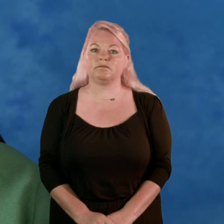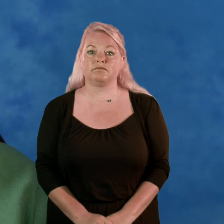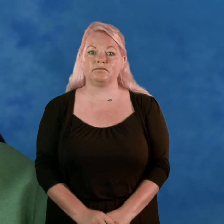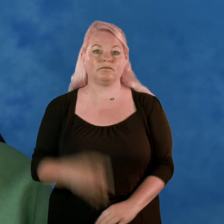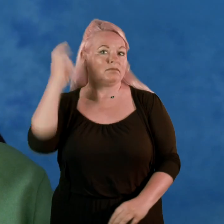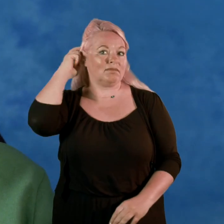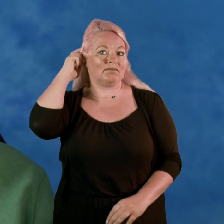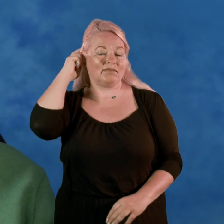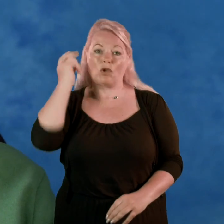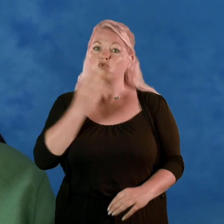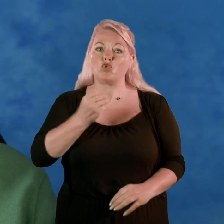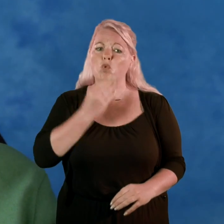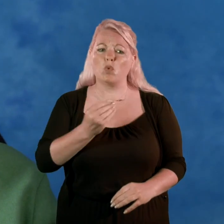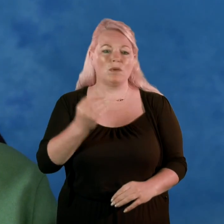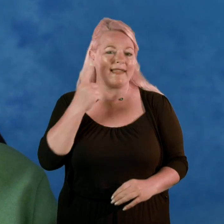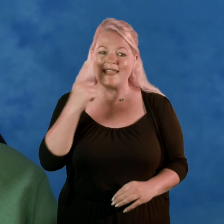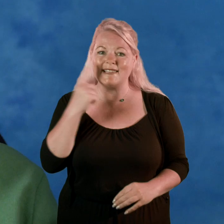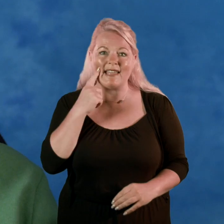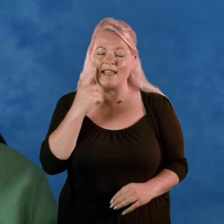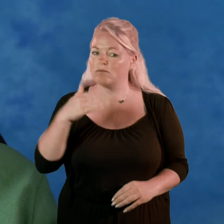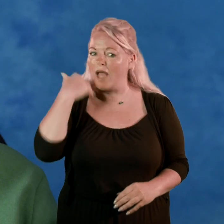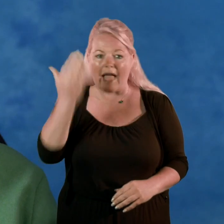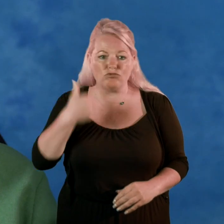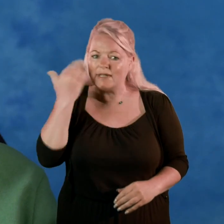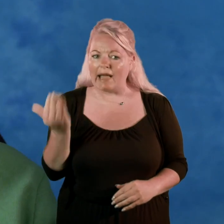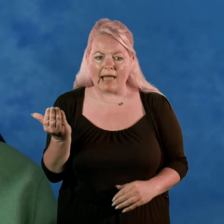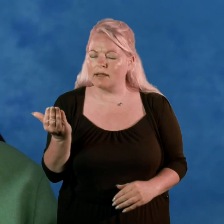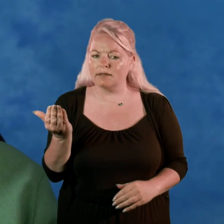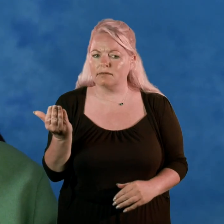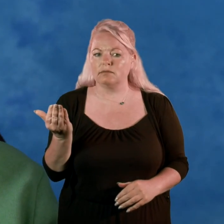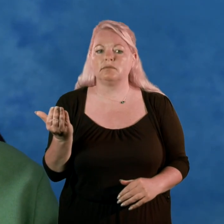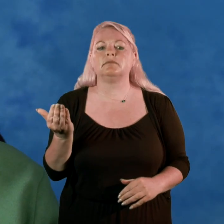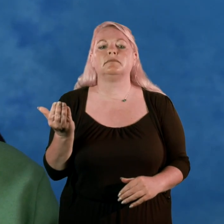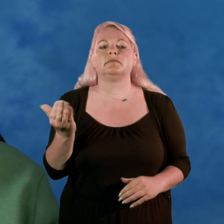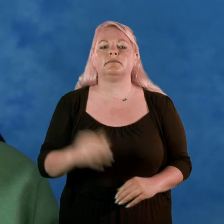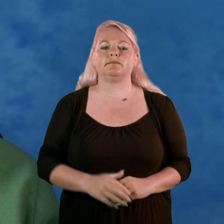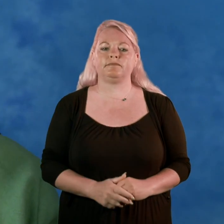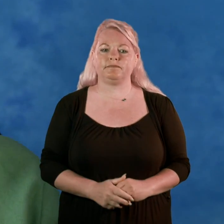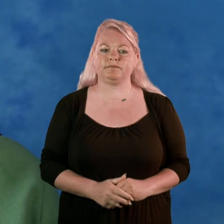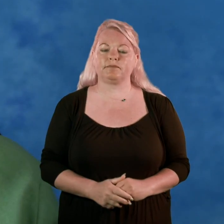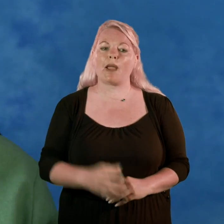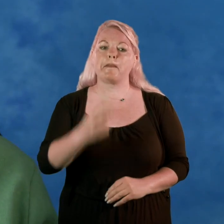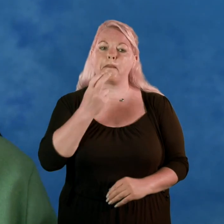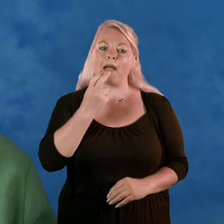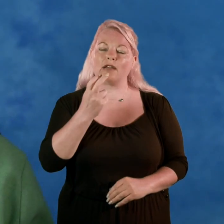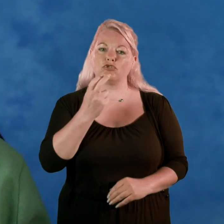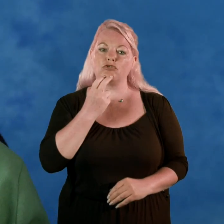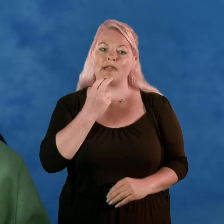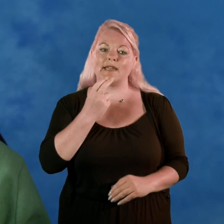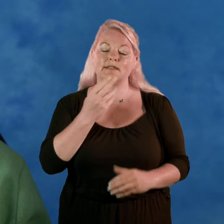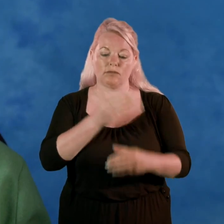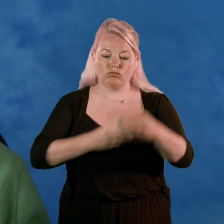It's very easy to use on a day-to-day basis. I renew the